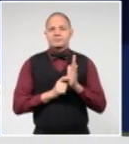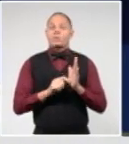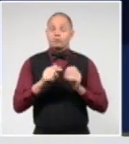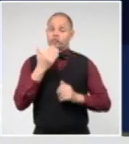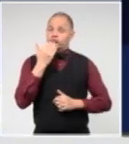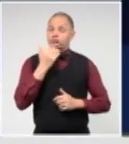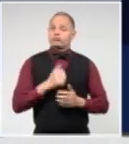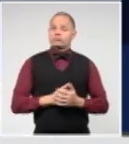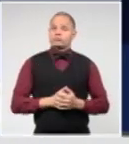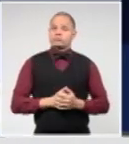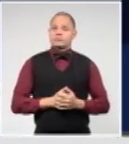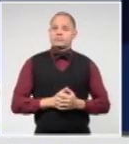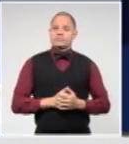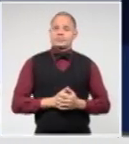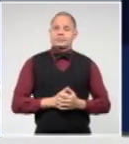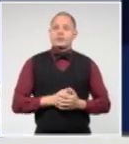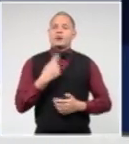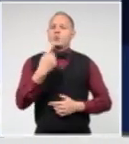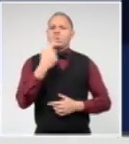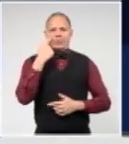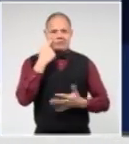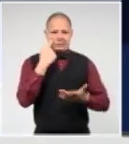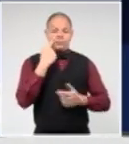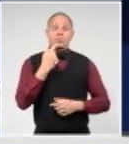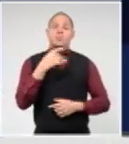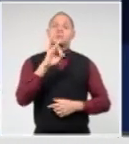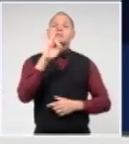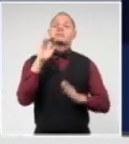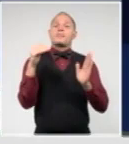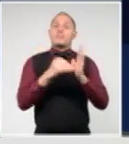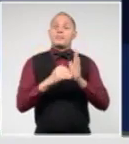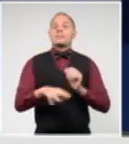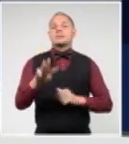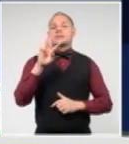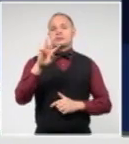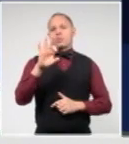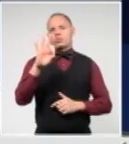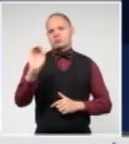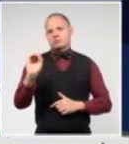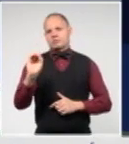and 576 confirmed active cases.